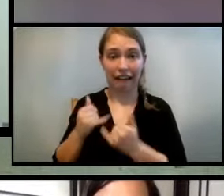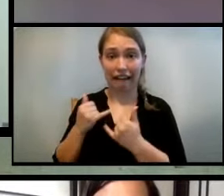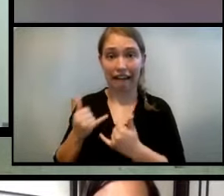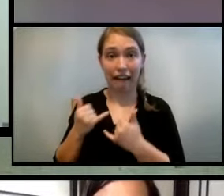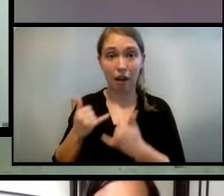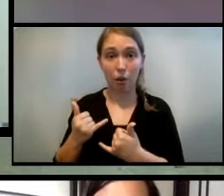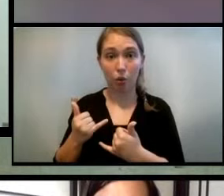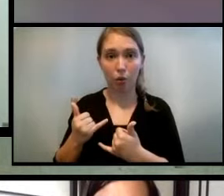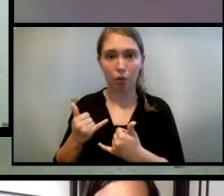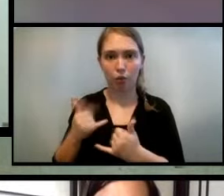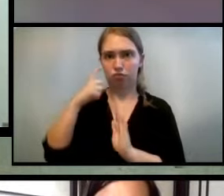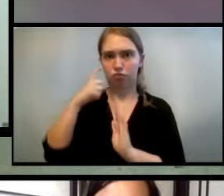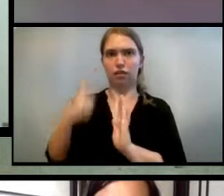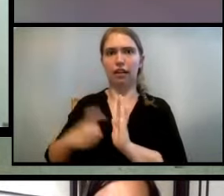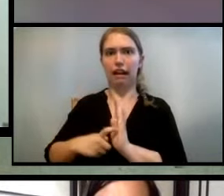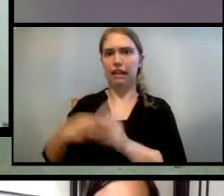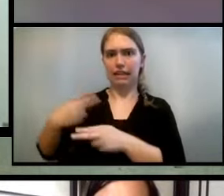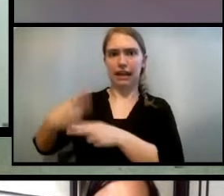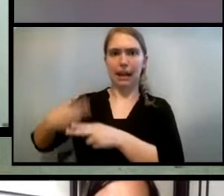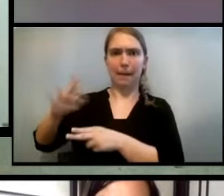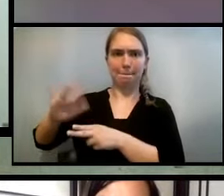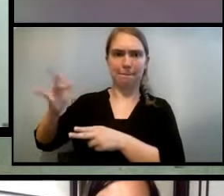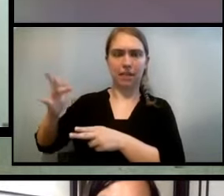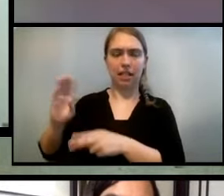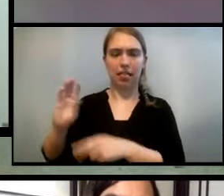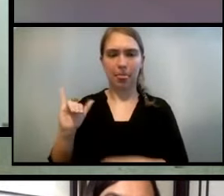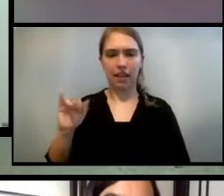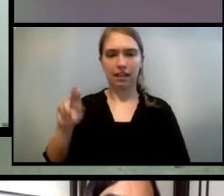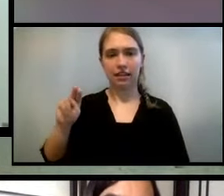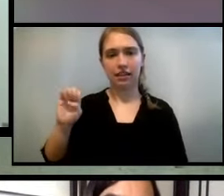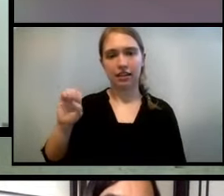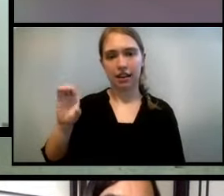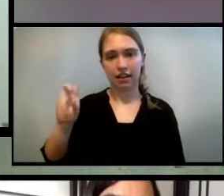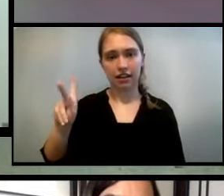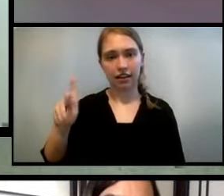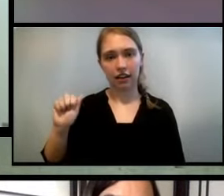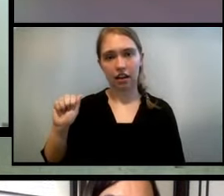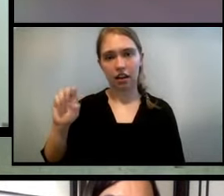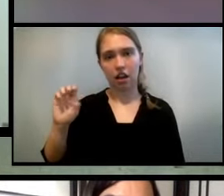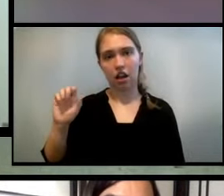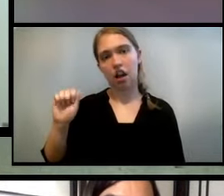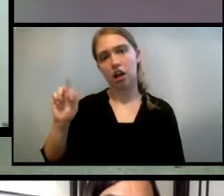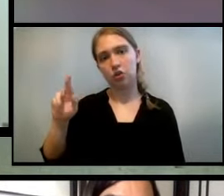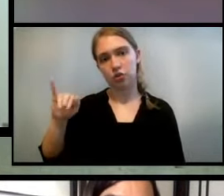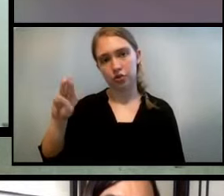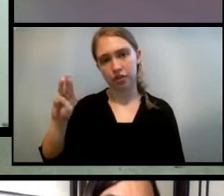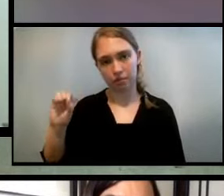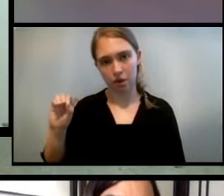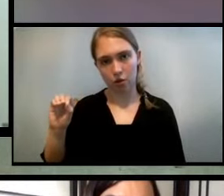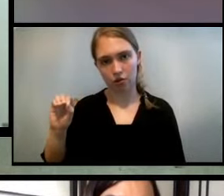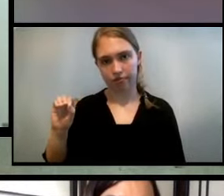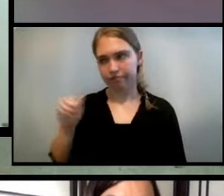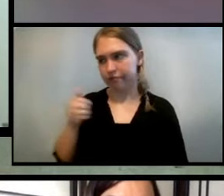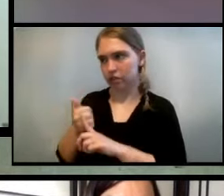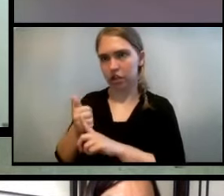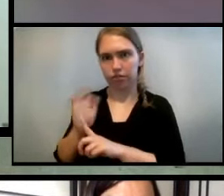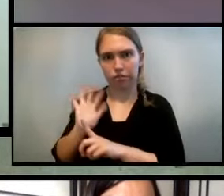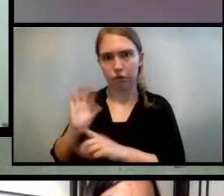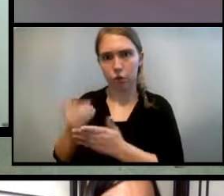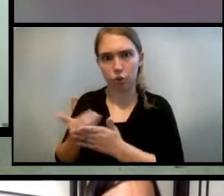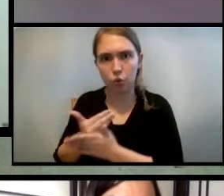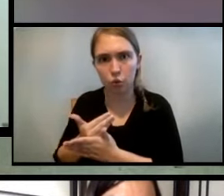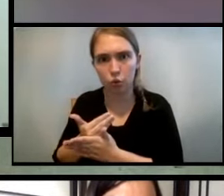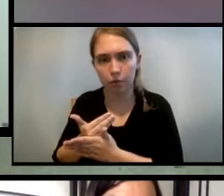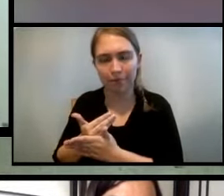know, recognizable. Like Neka Arima was one of the emerging writers, and now she's an amazing writer.